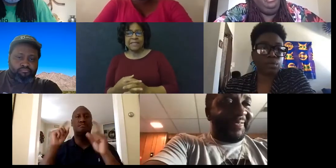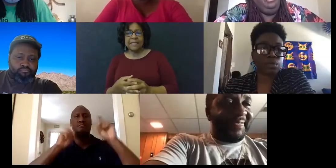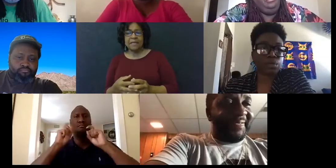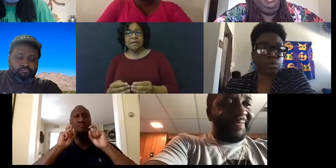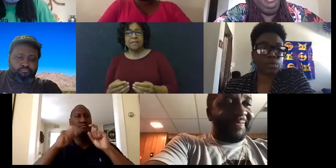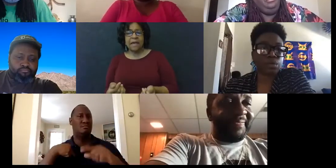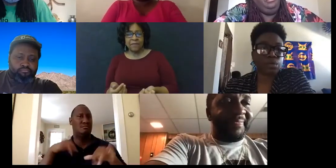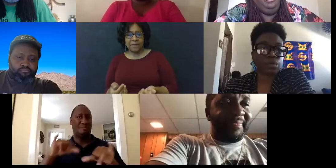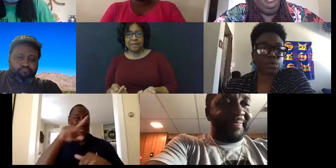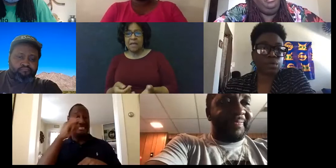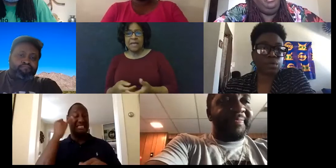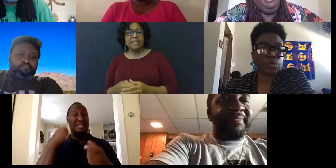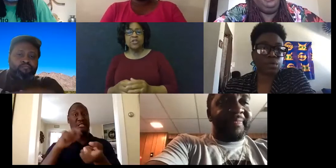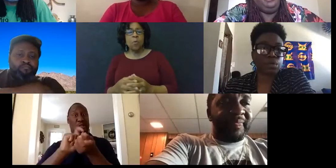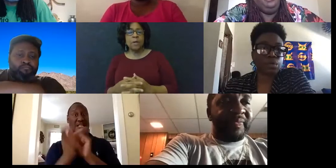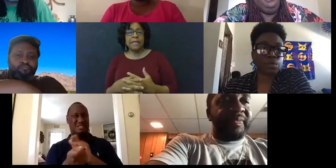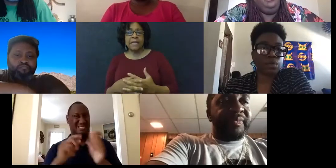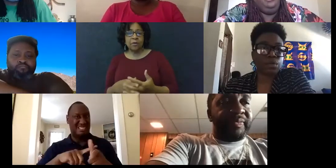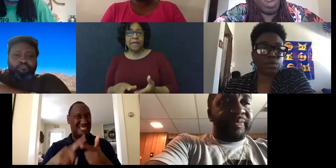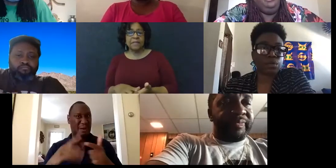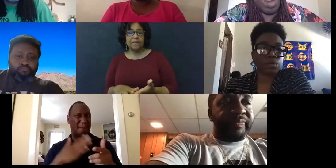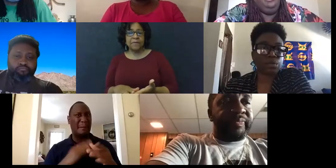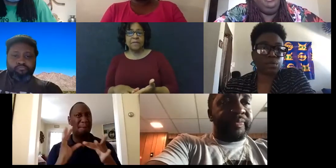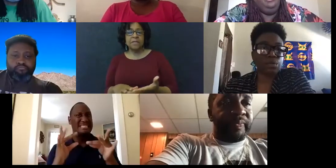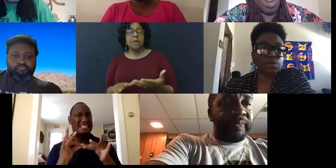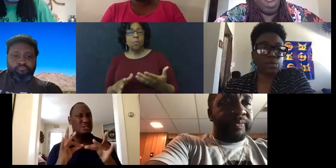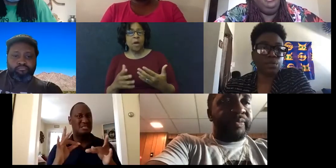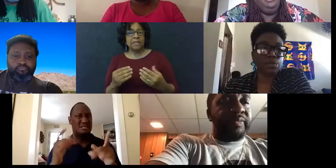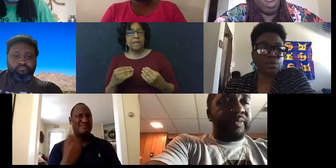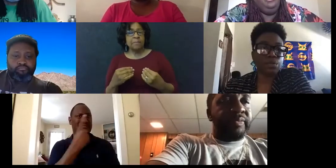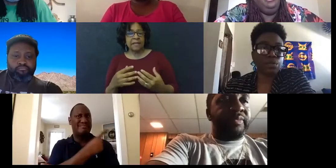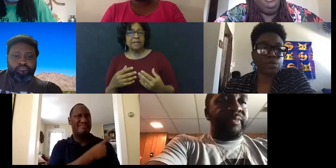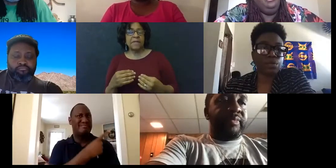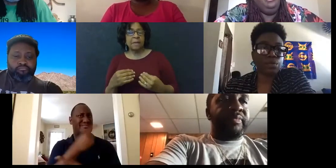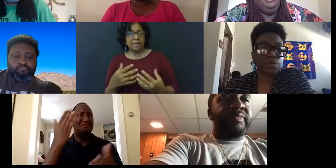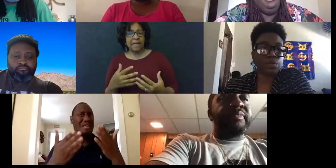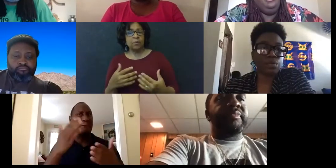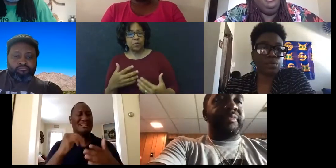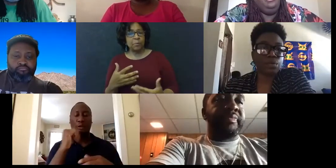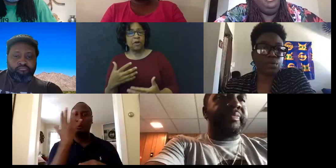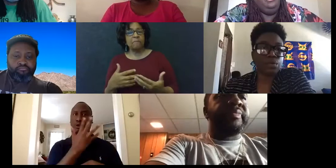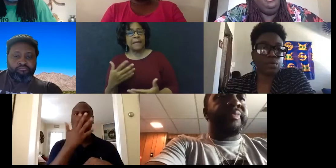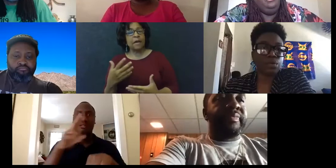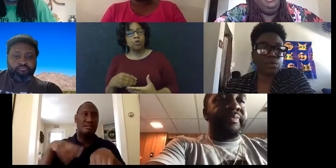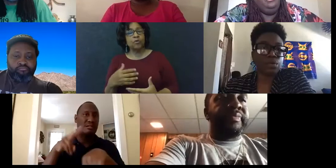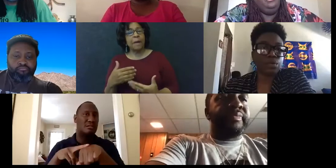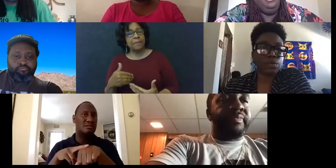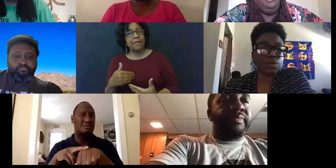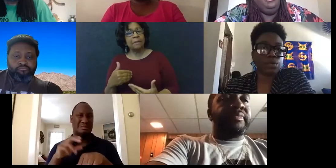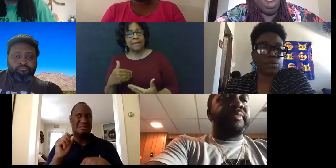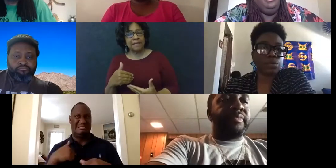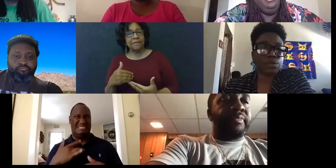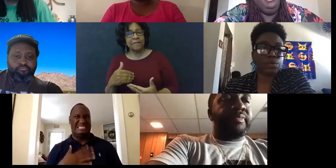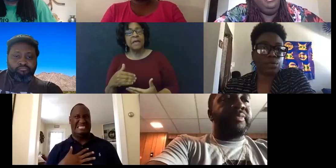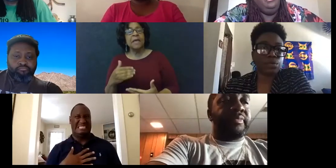can't see the deafness. He did not want to hear that the deafness was impactive and that my language was part of my culture and my being